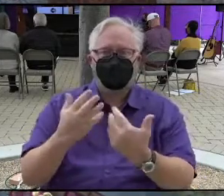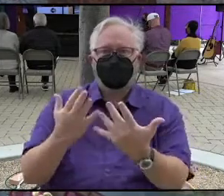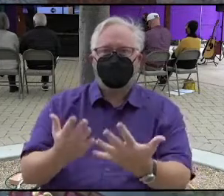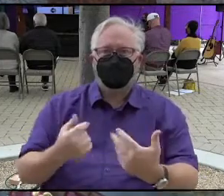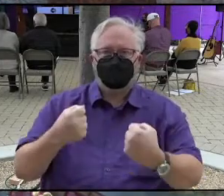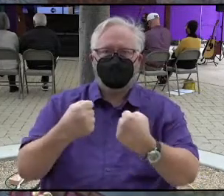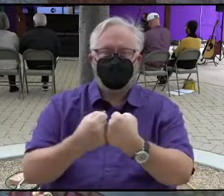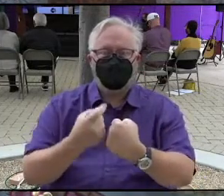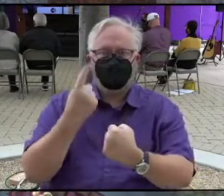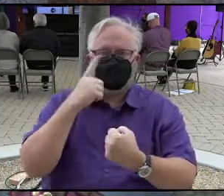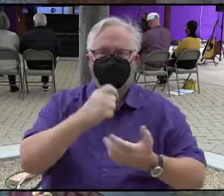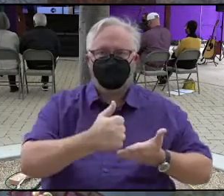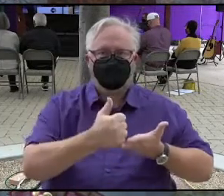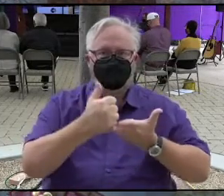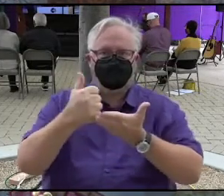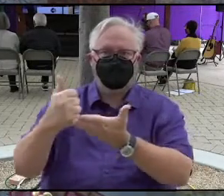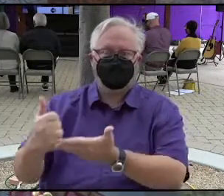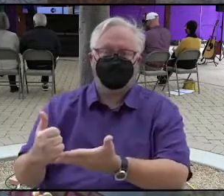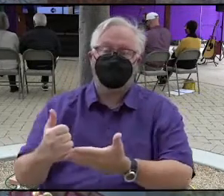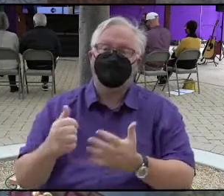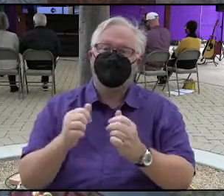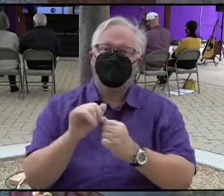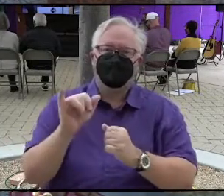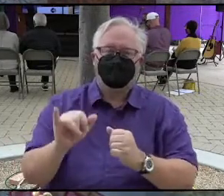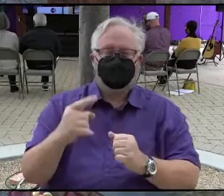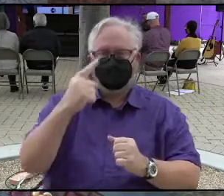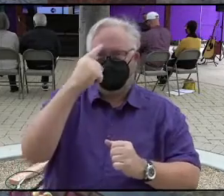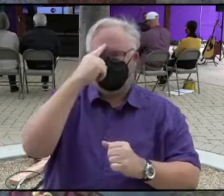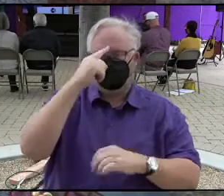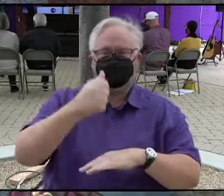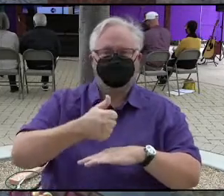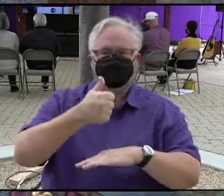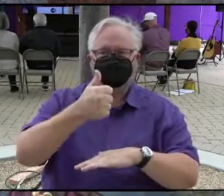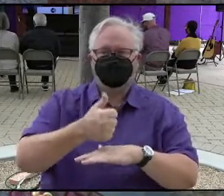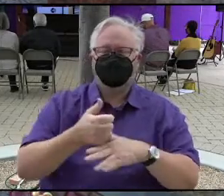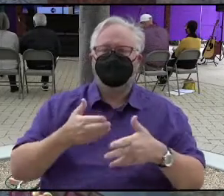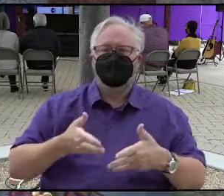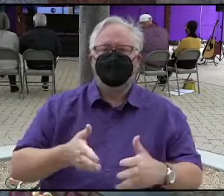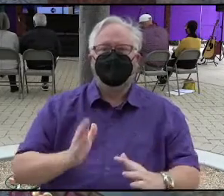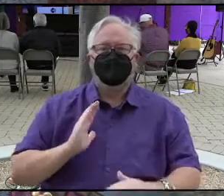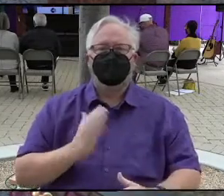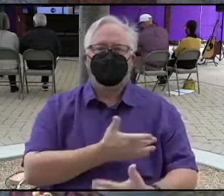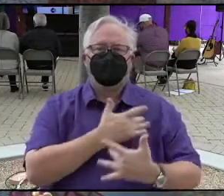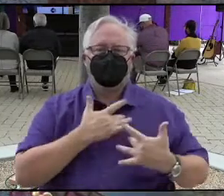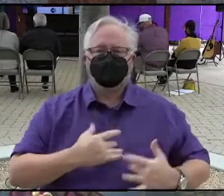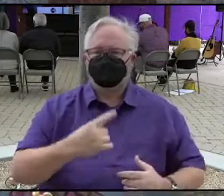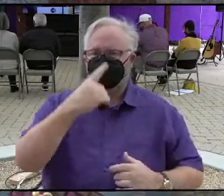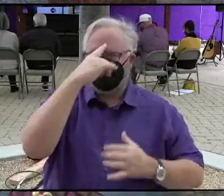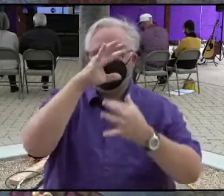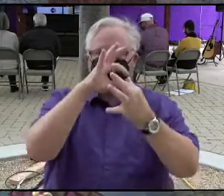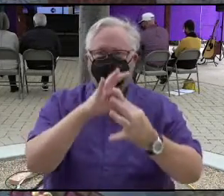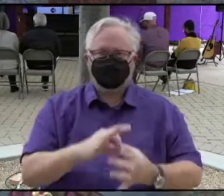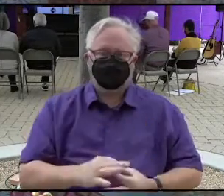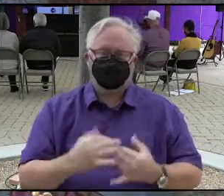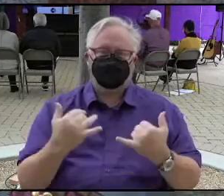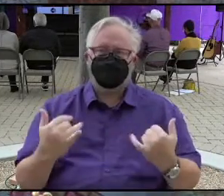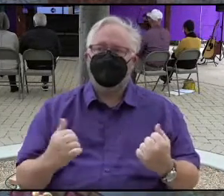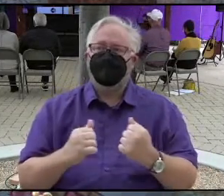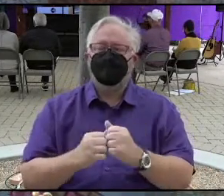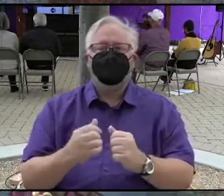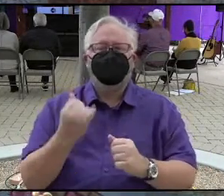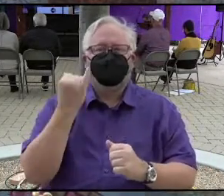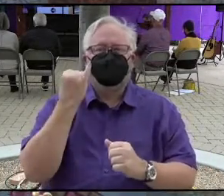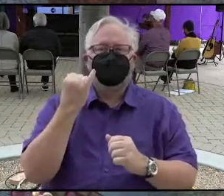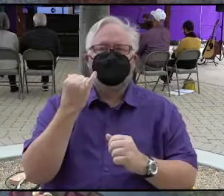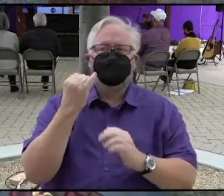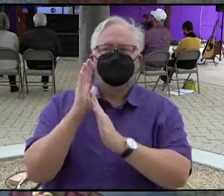for help. So with that in mind, let us join our hearts and minds now in the spirit of